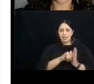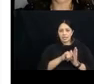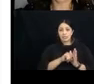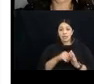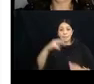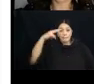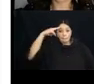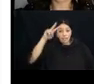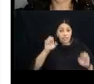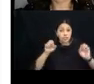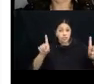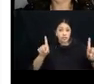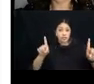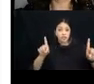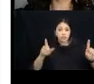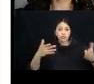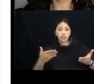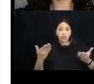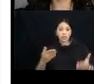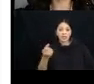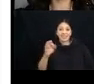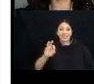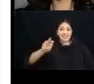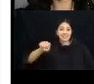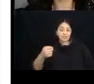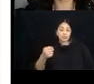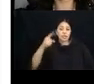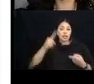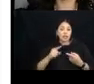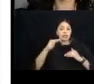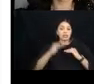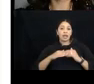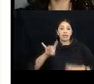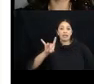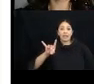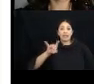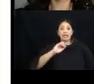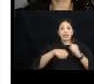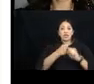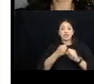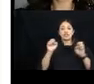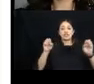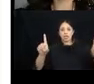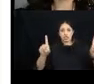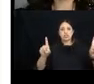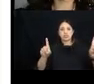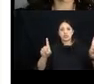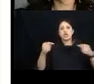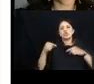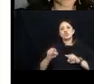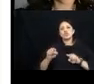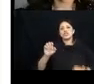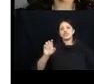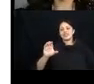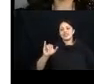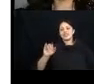Mexican education here in the 1960s was less than 8 years of education during the civil rights